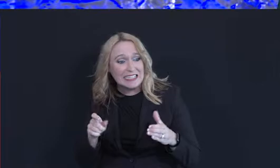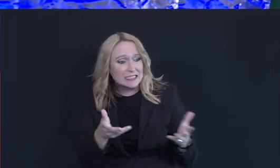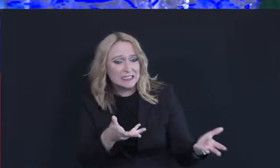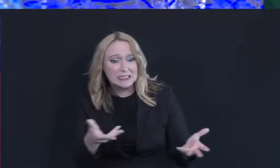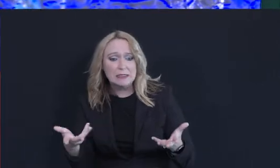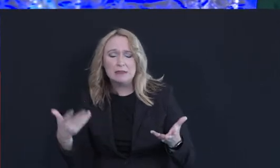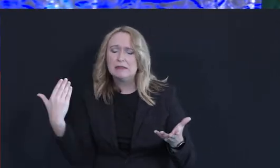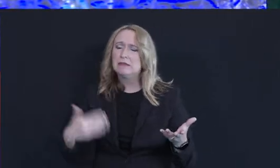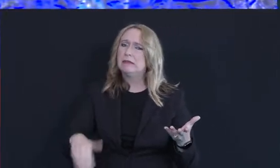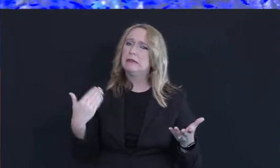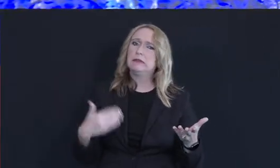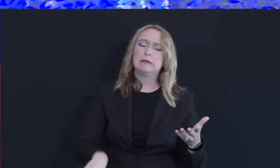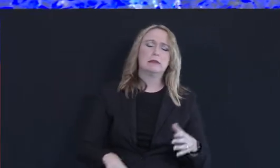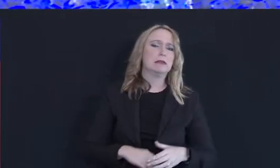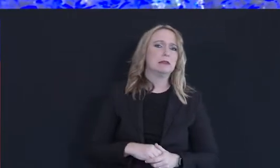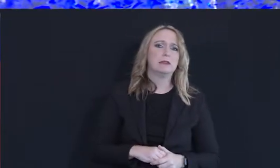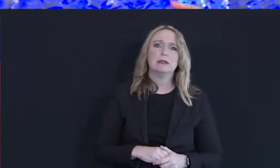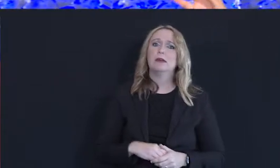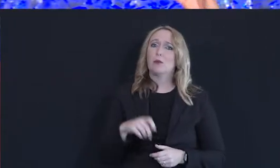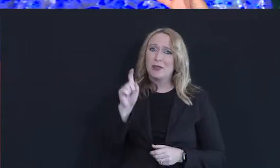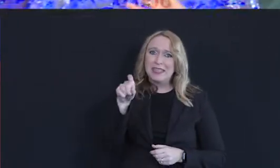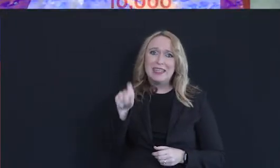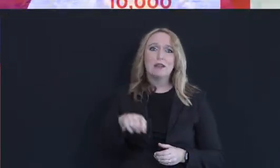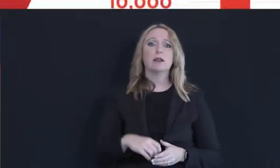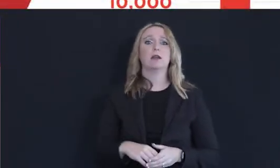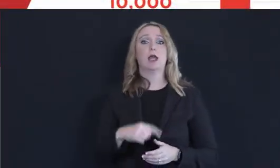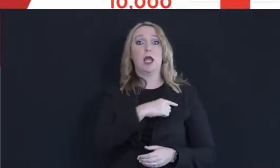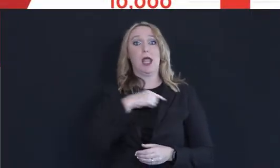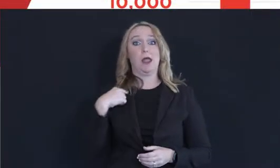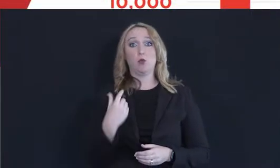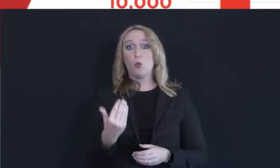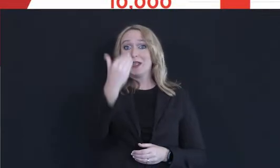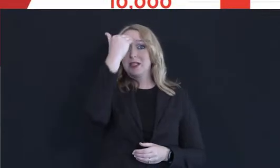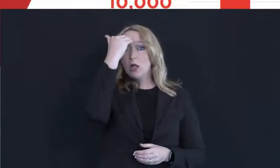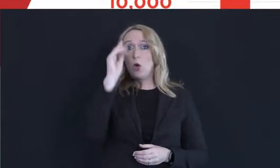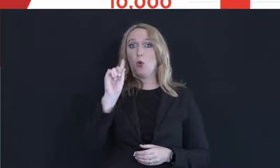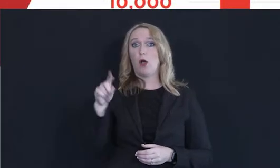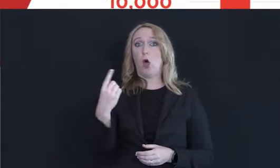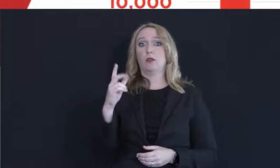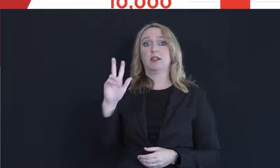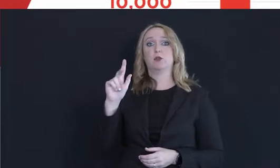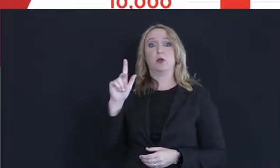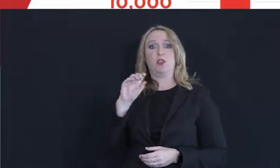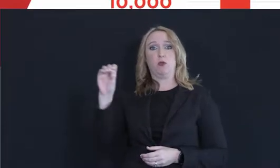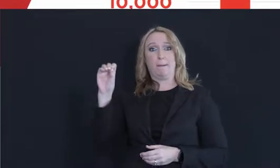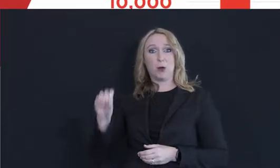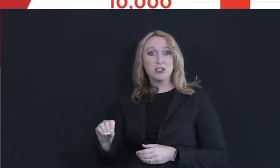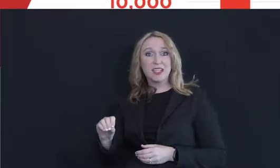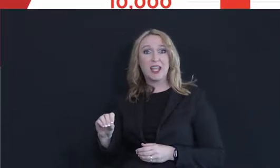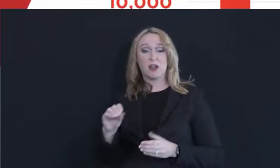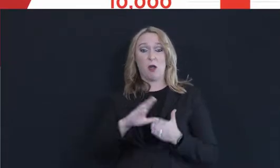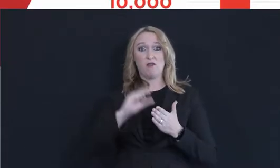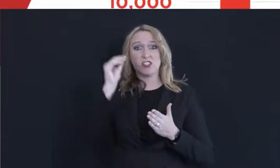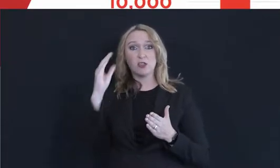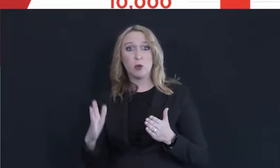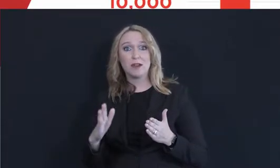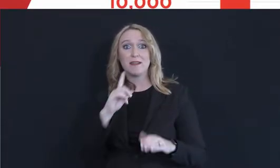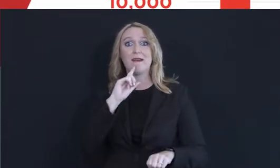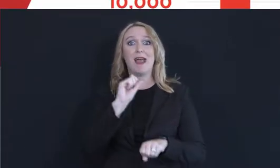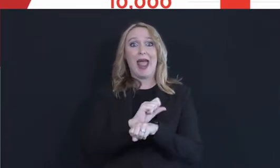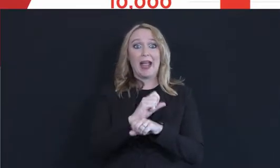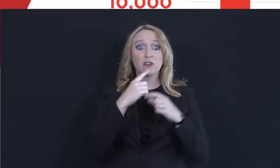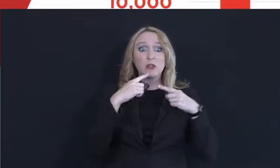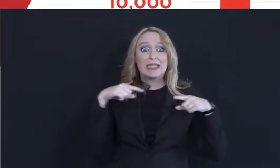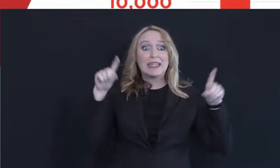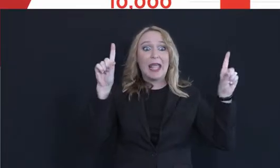and at the same time we've known for years that only 23 percent of our students are making it to a two-year or four-year credential